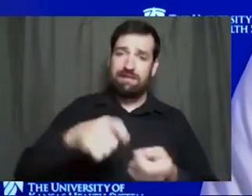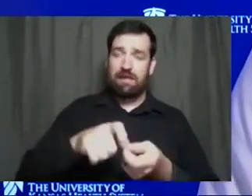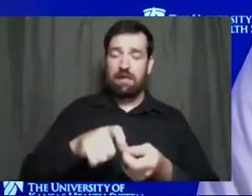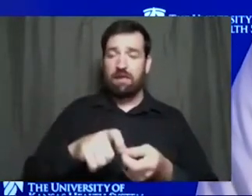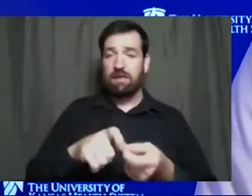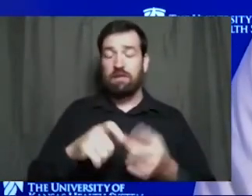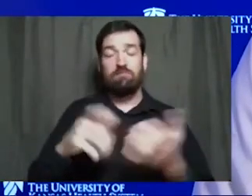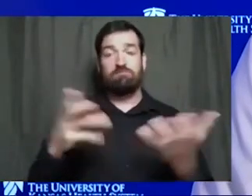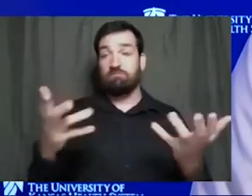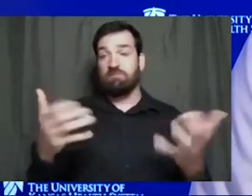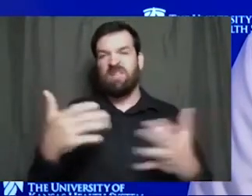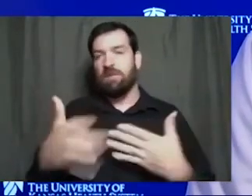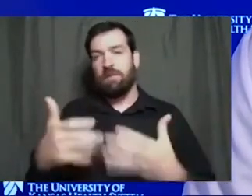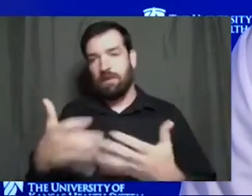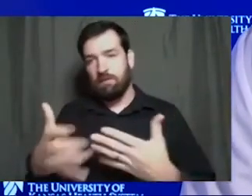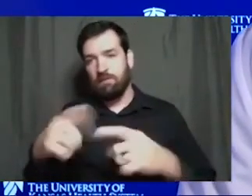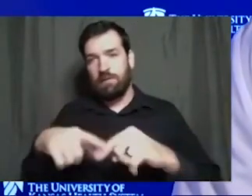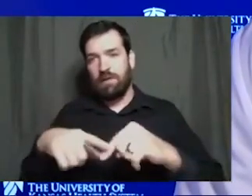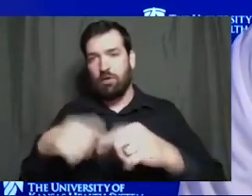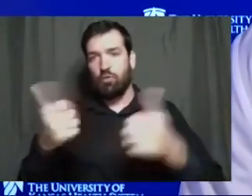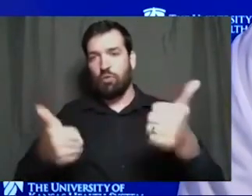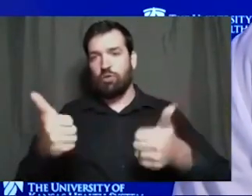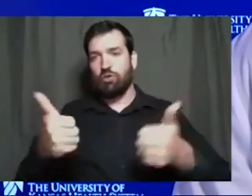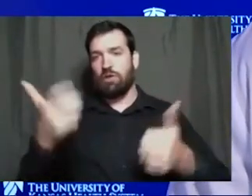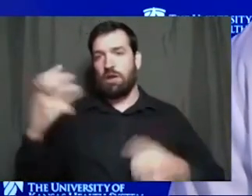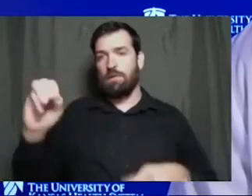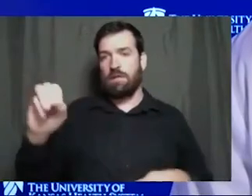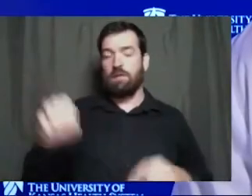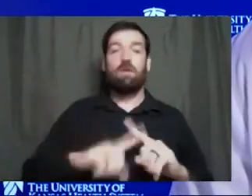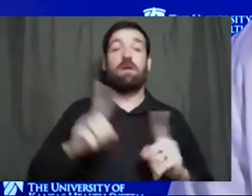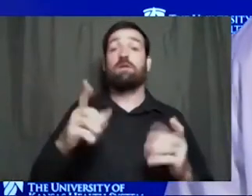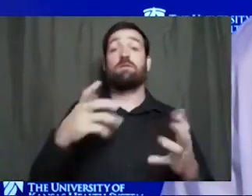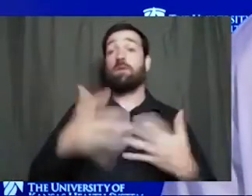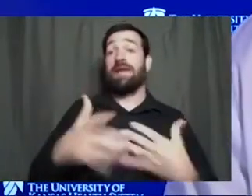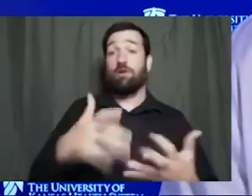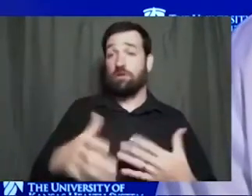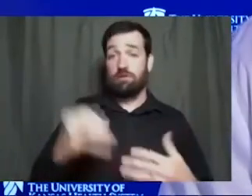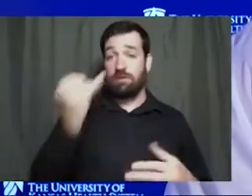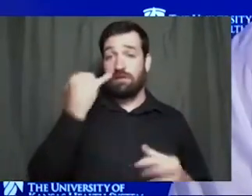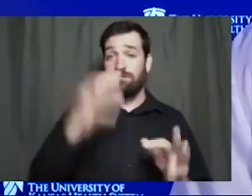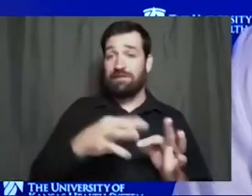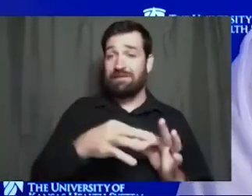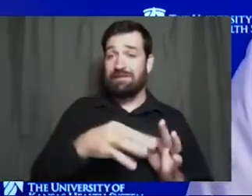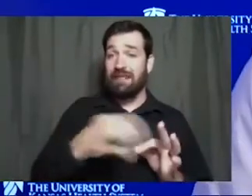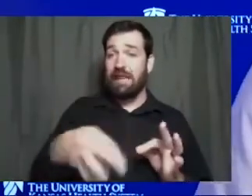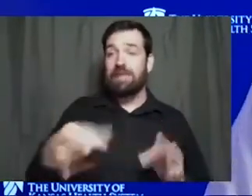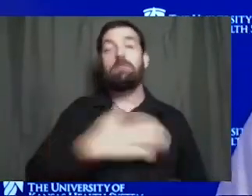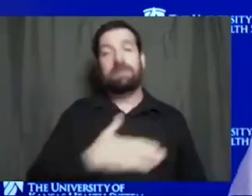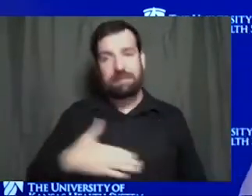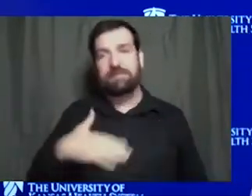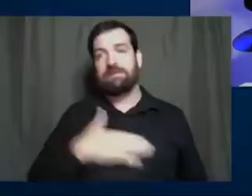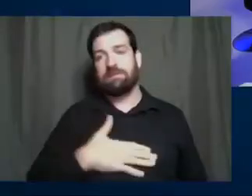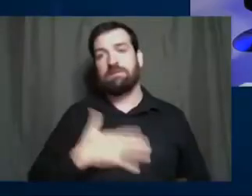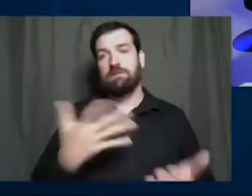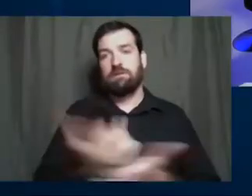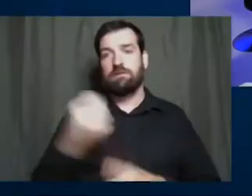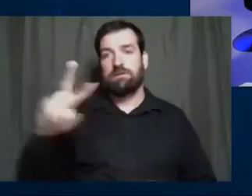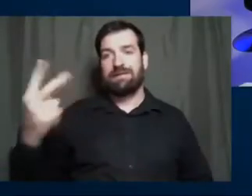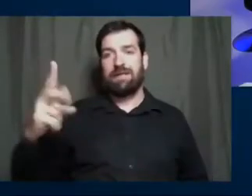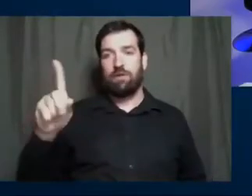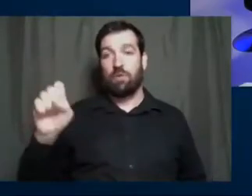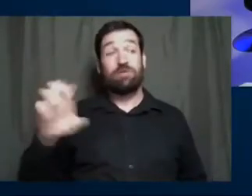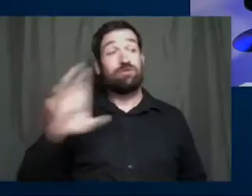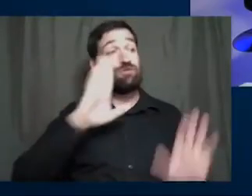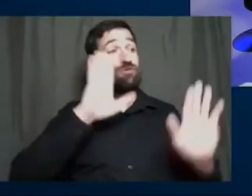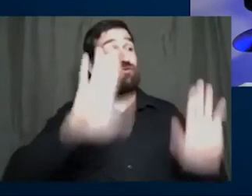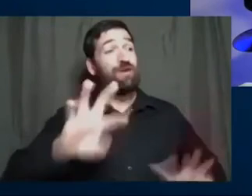company's mRNA vaccine you get. But no matter what, even if you are delayed in getting that, please get that second dose. Great questions today. Let's get to our